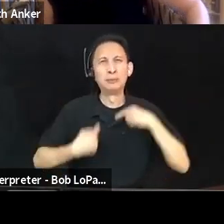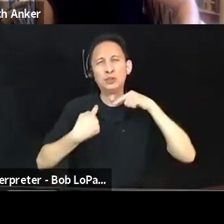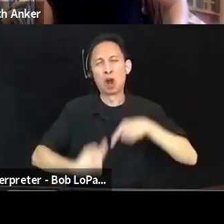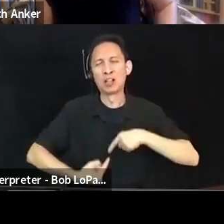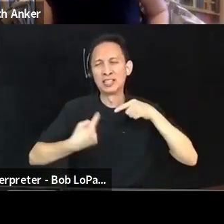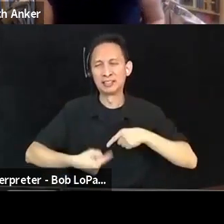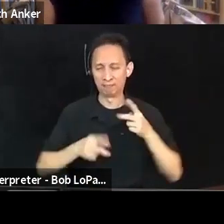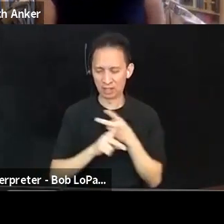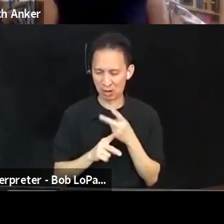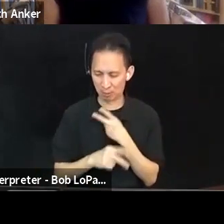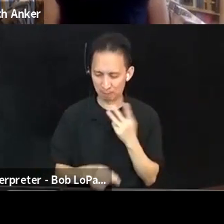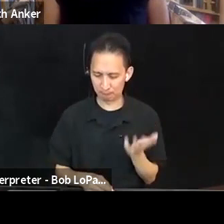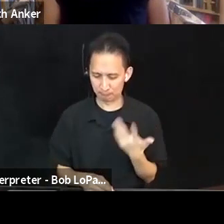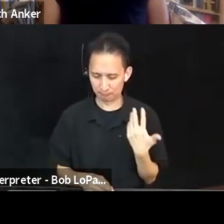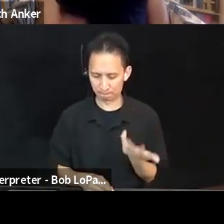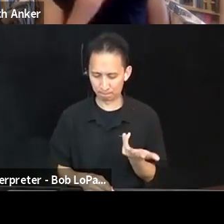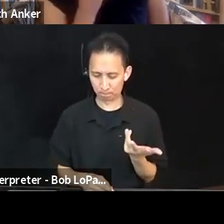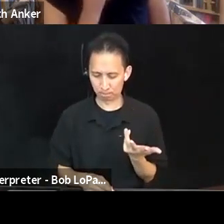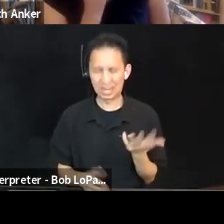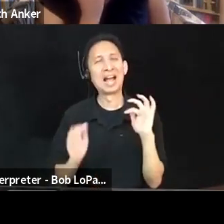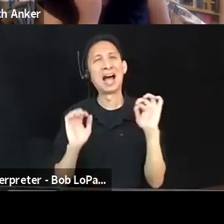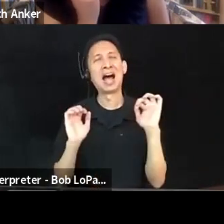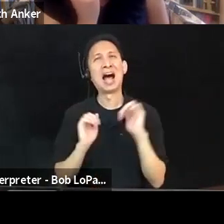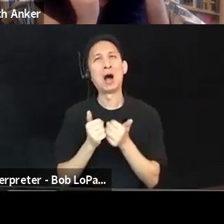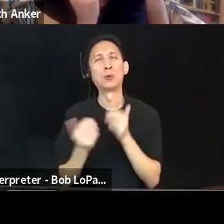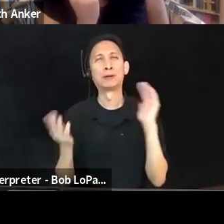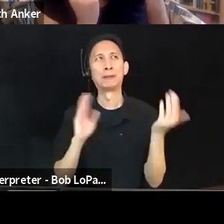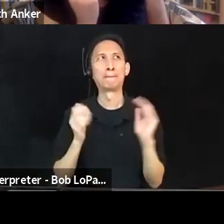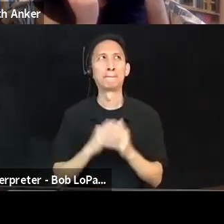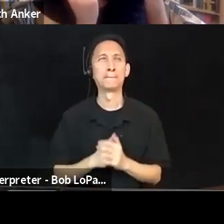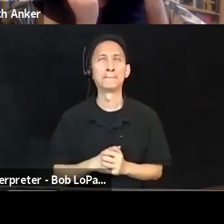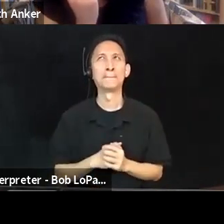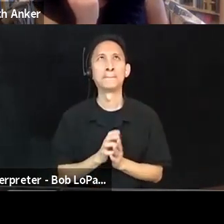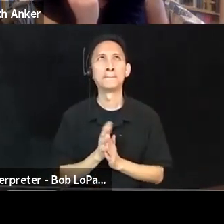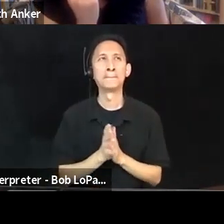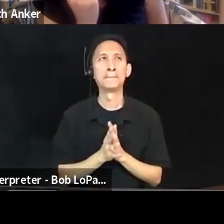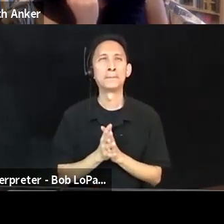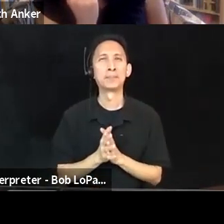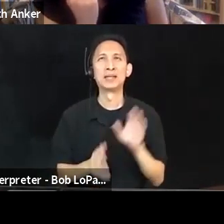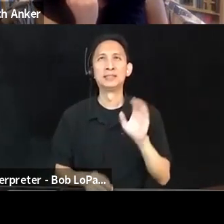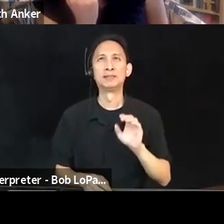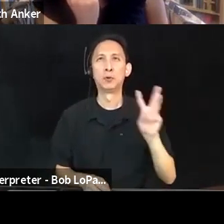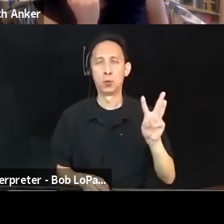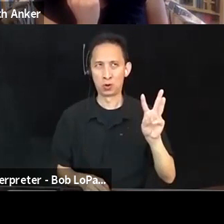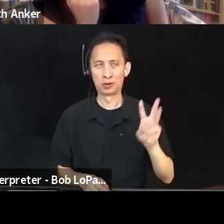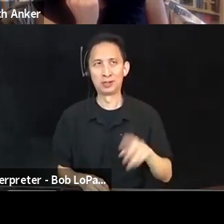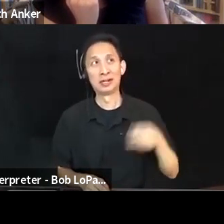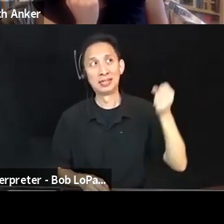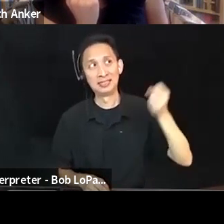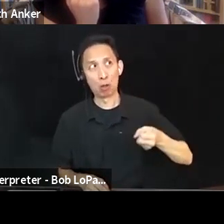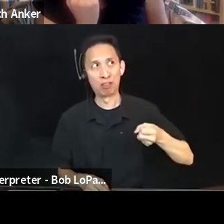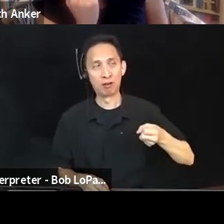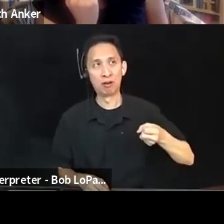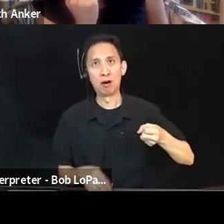this, I want to think about this in the context of then the relationship in civil war between the self and the other, and the